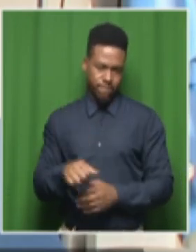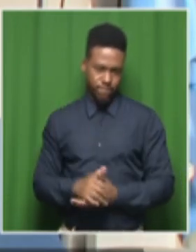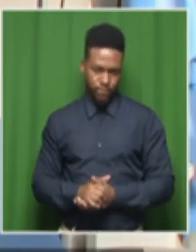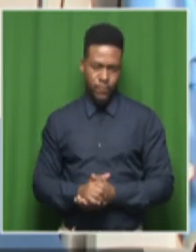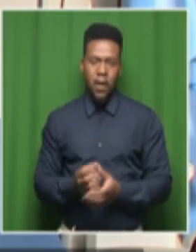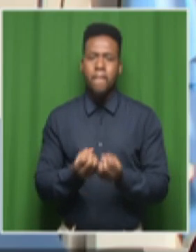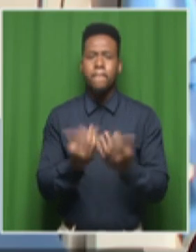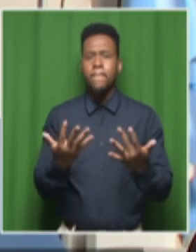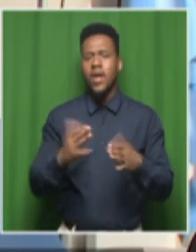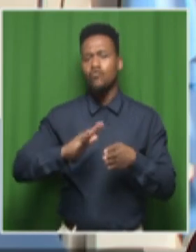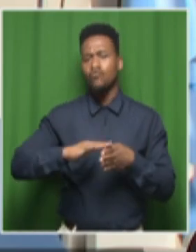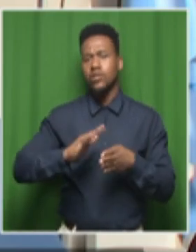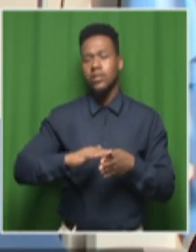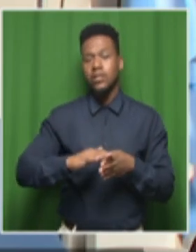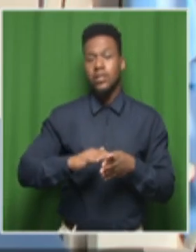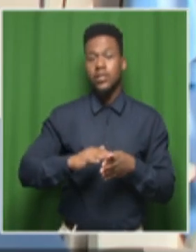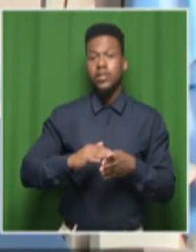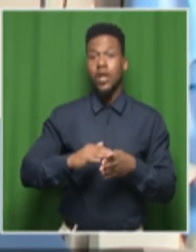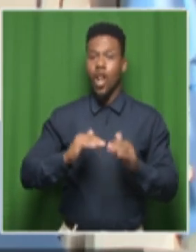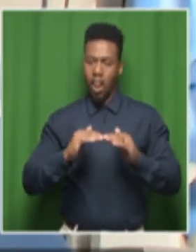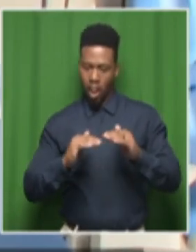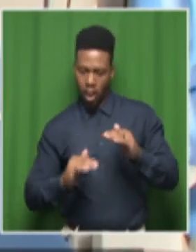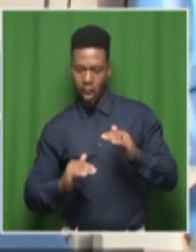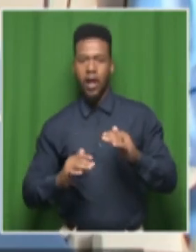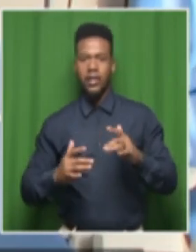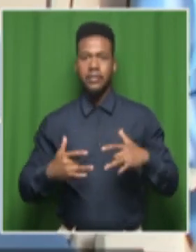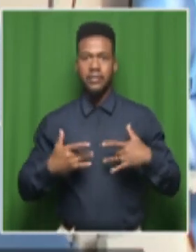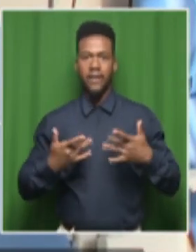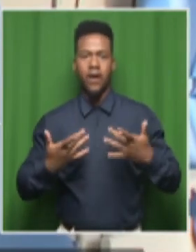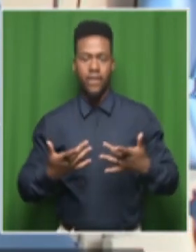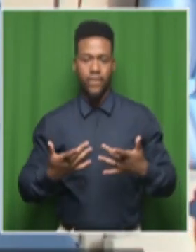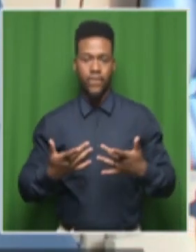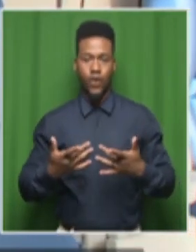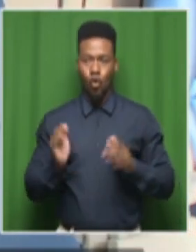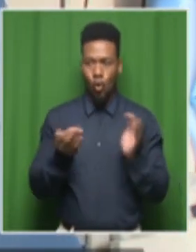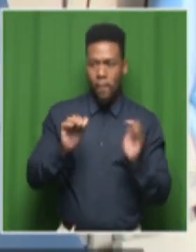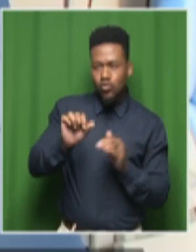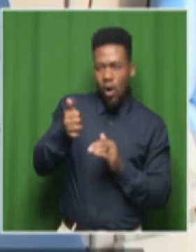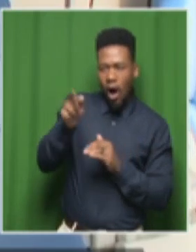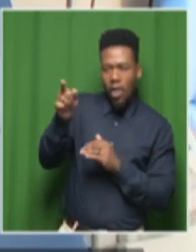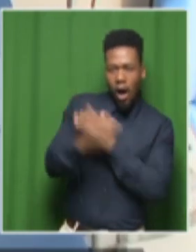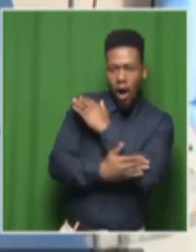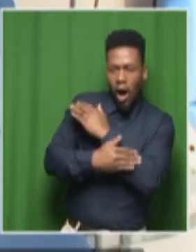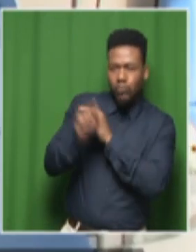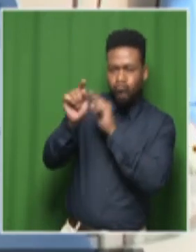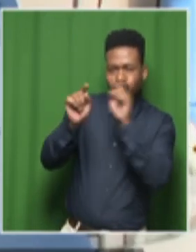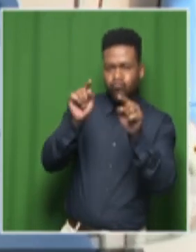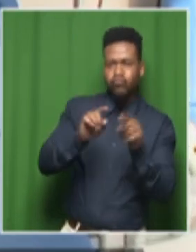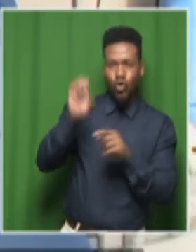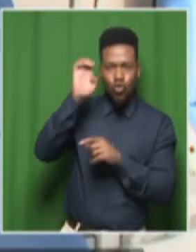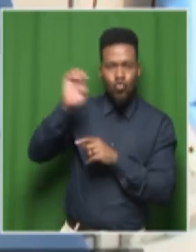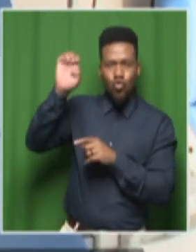have lower overall survivals than what we are seeing in high-income countries like Europe and North